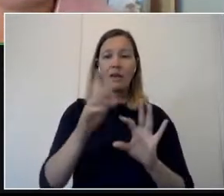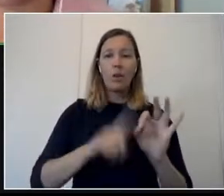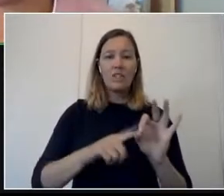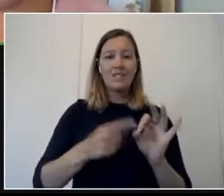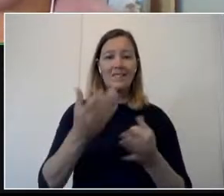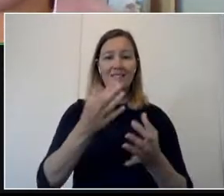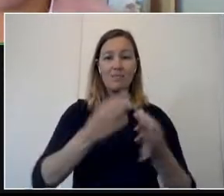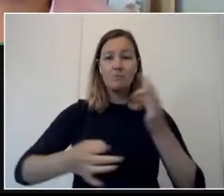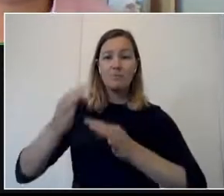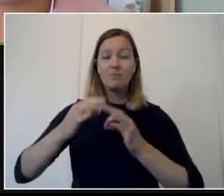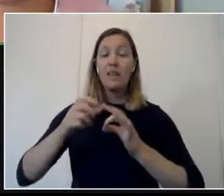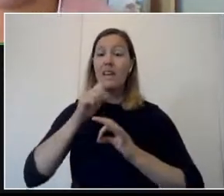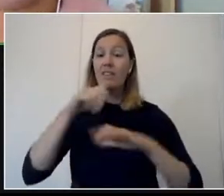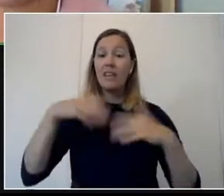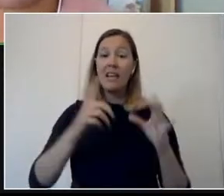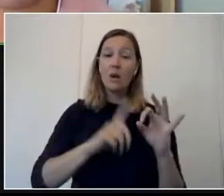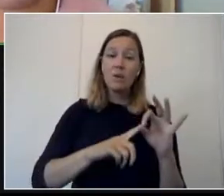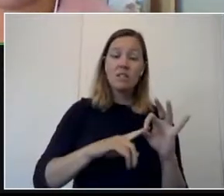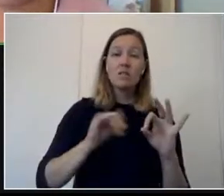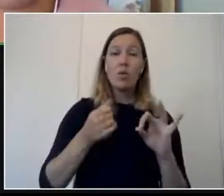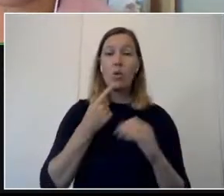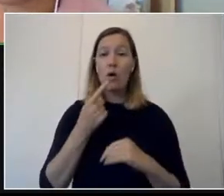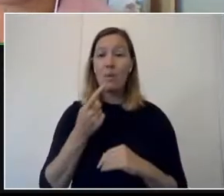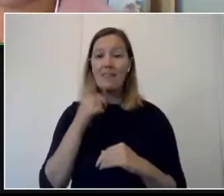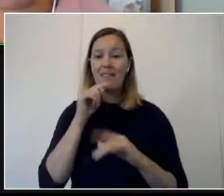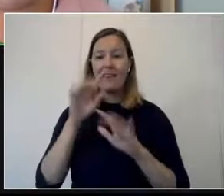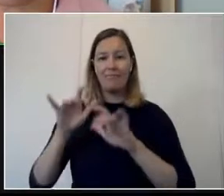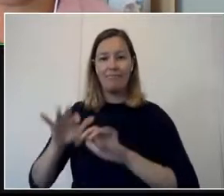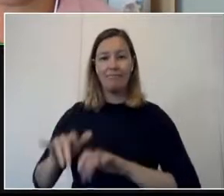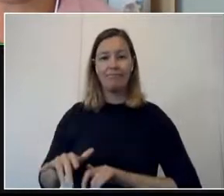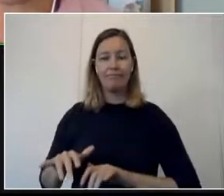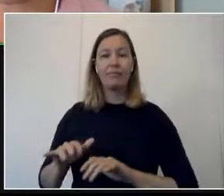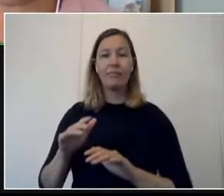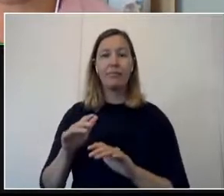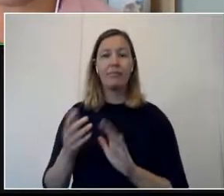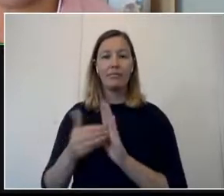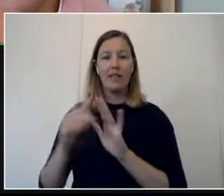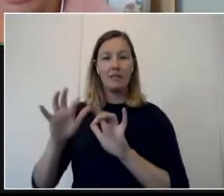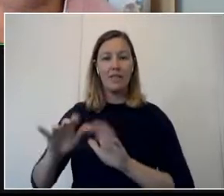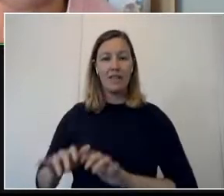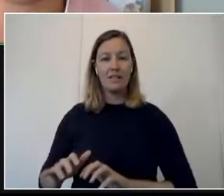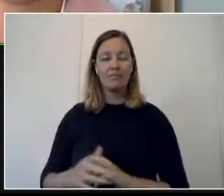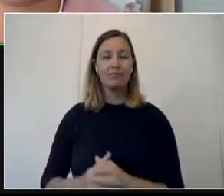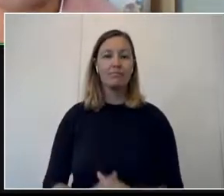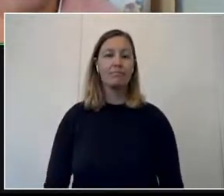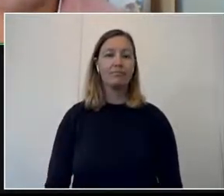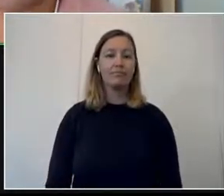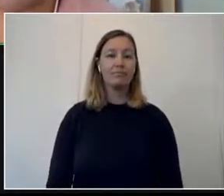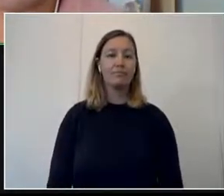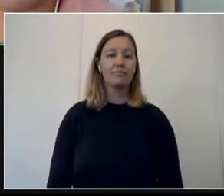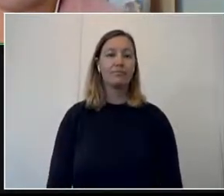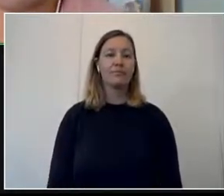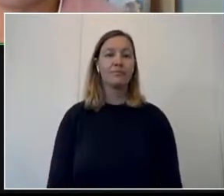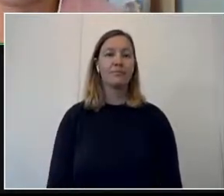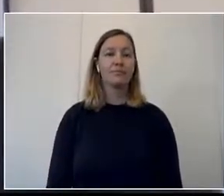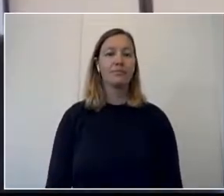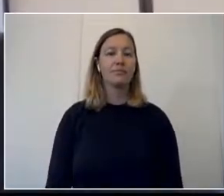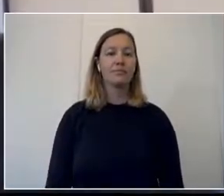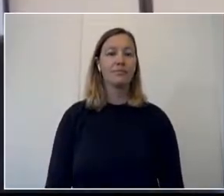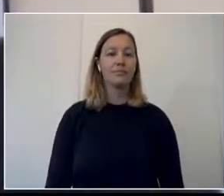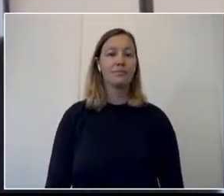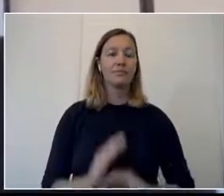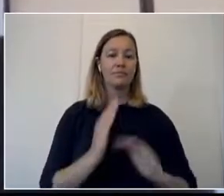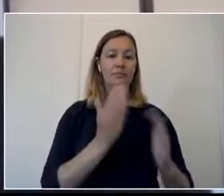questions or any comments, please put them in the chat on your screen below. But back over to you, Andrew. Thanks,